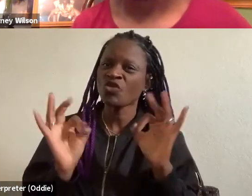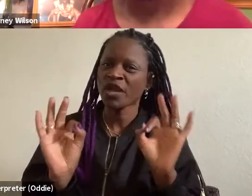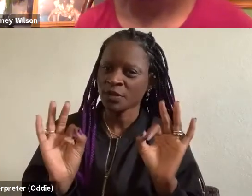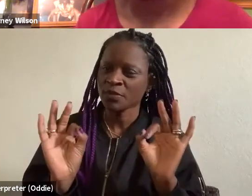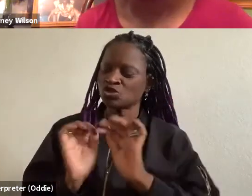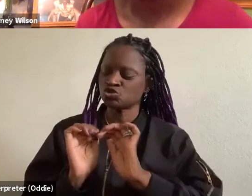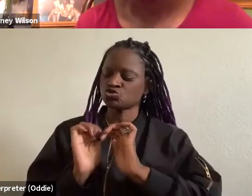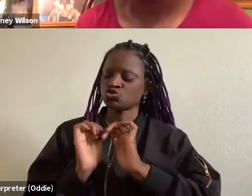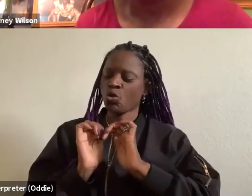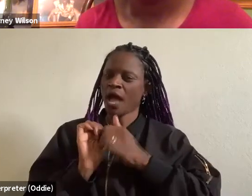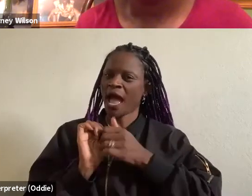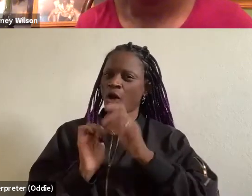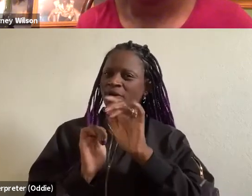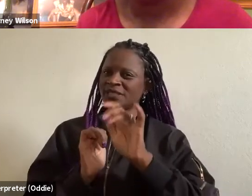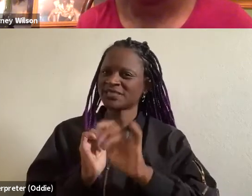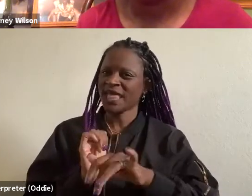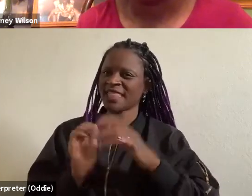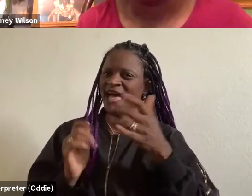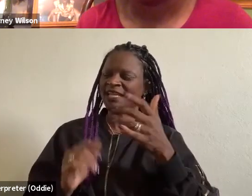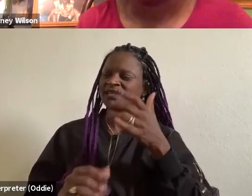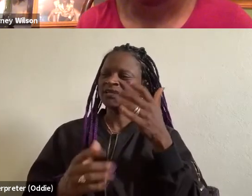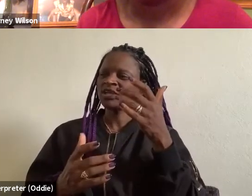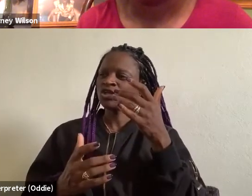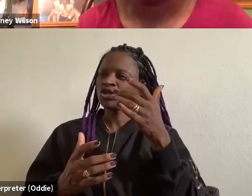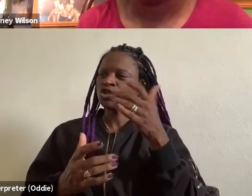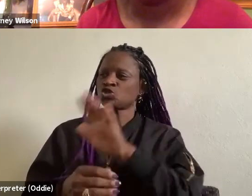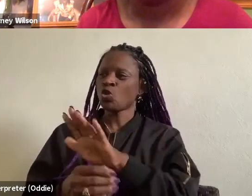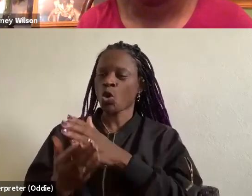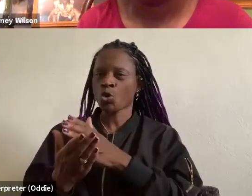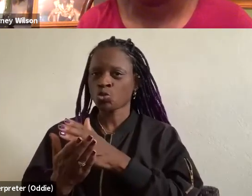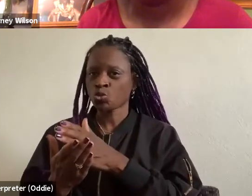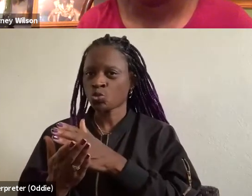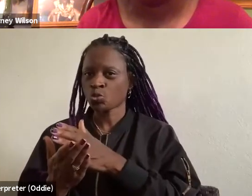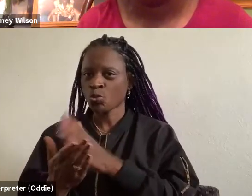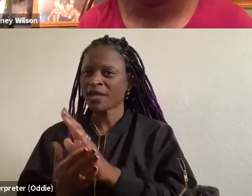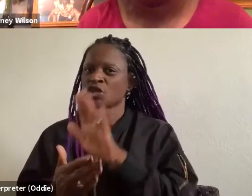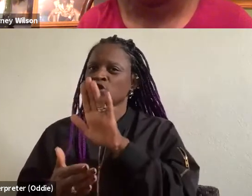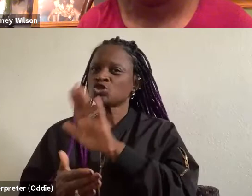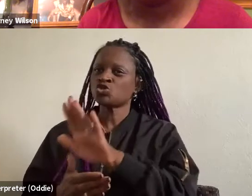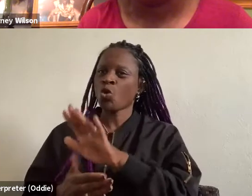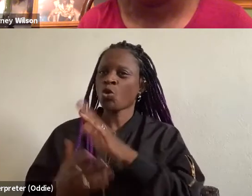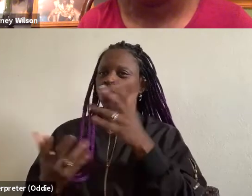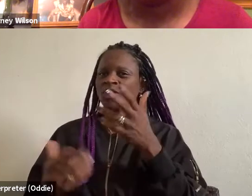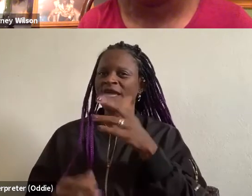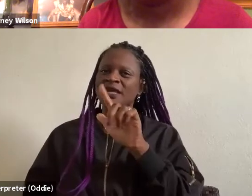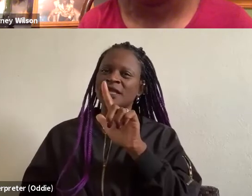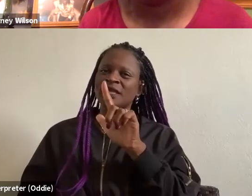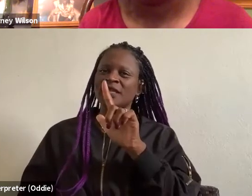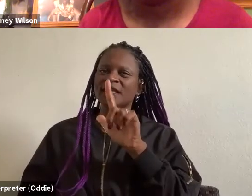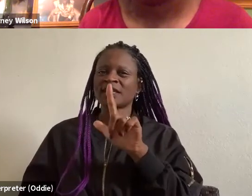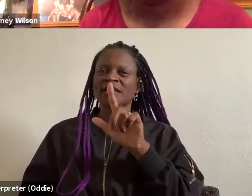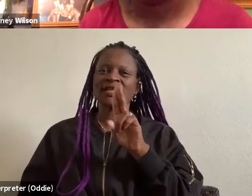luxury and not a right to possess? Ooh, yes, love that. I